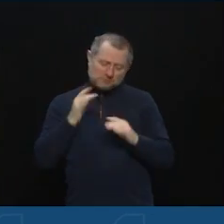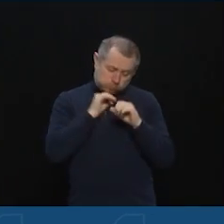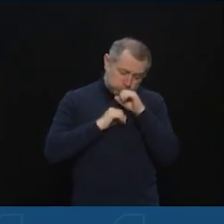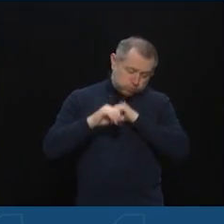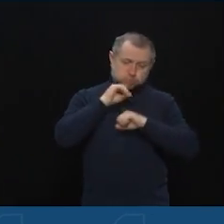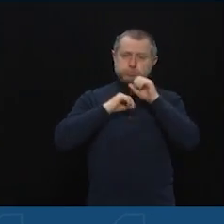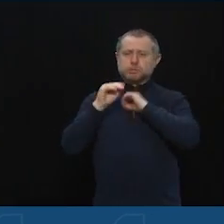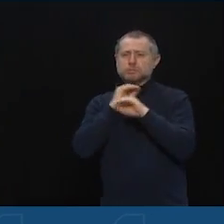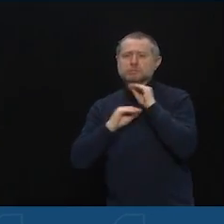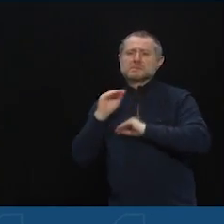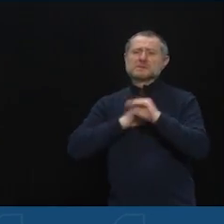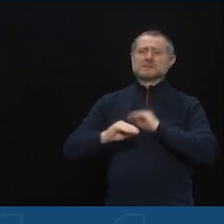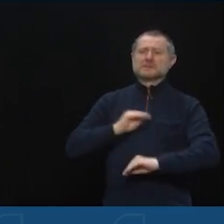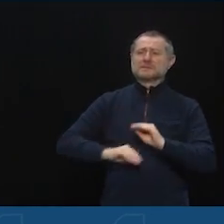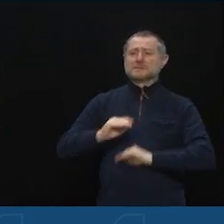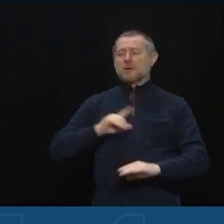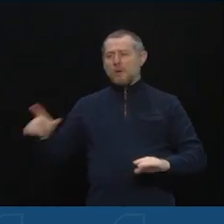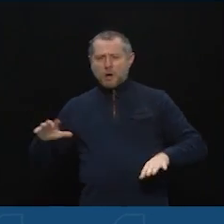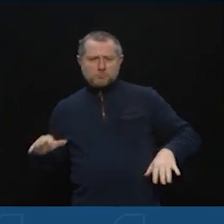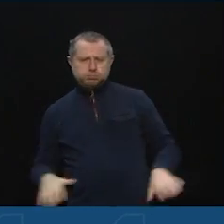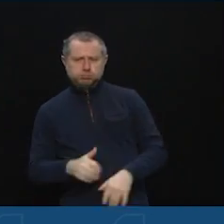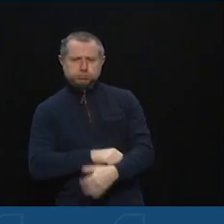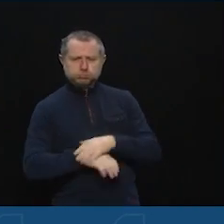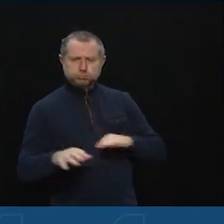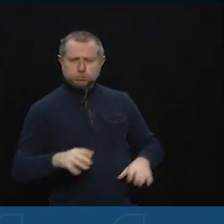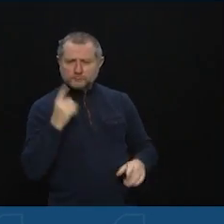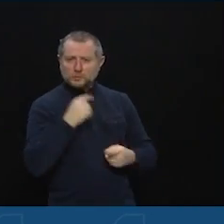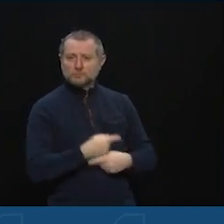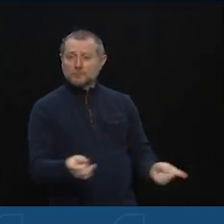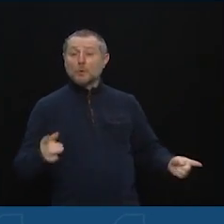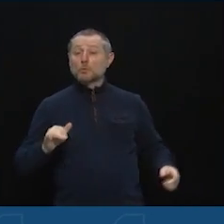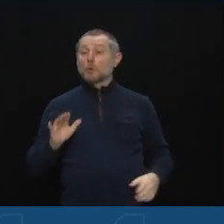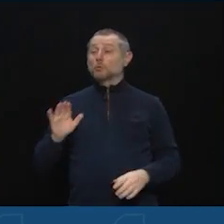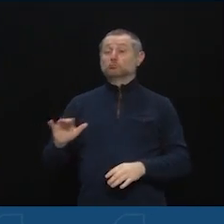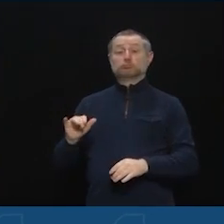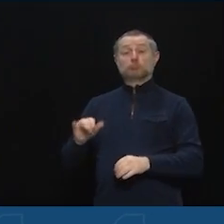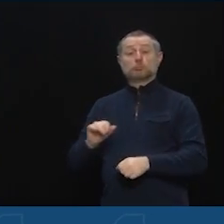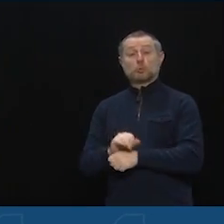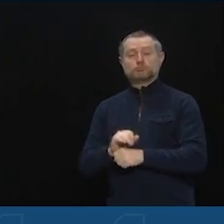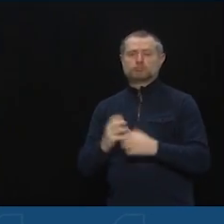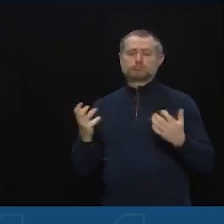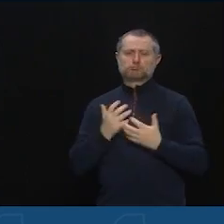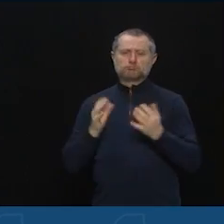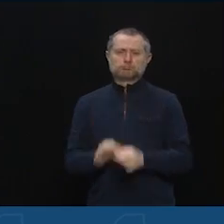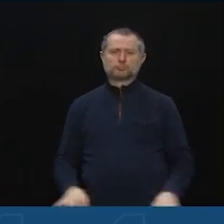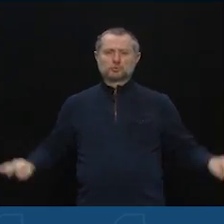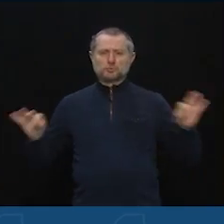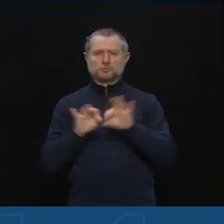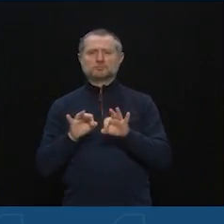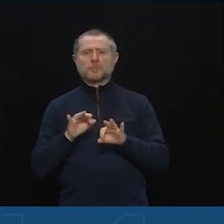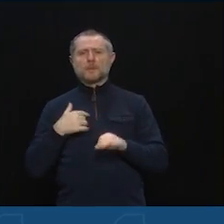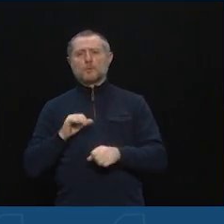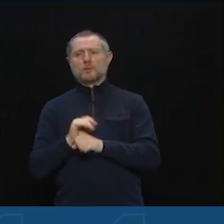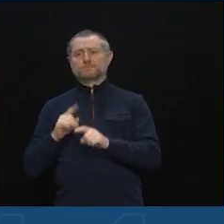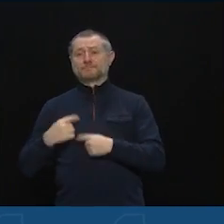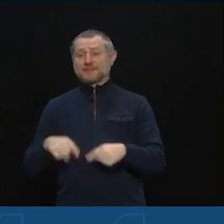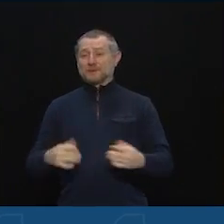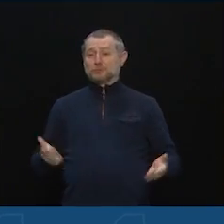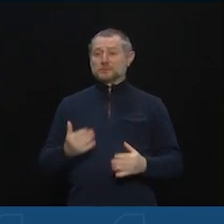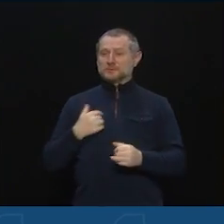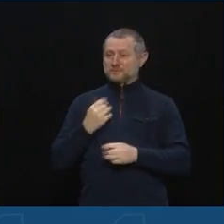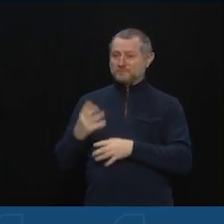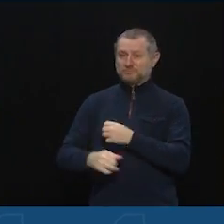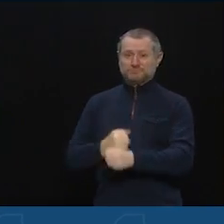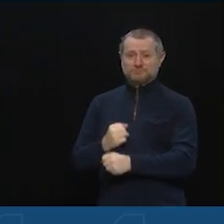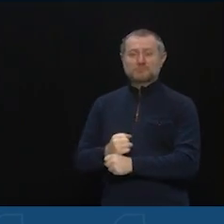taking substantial actions. And I can't tell you, these are substantial. I have been here for several years, as Max pointed out, and nothing